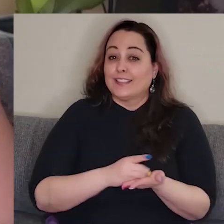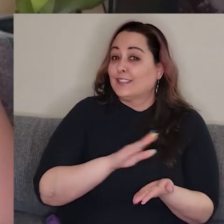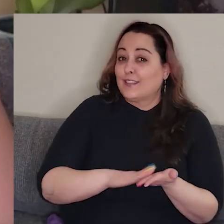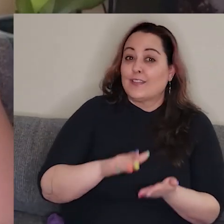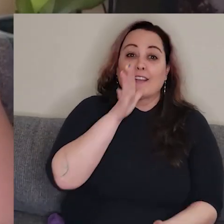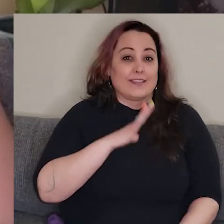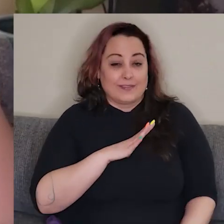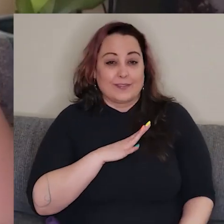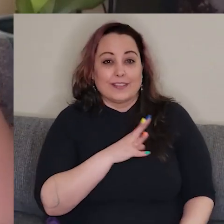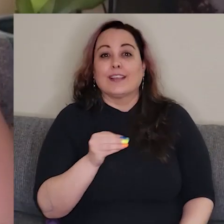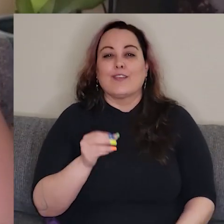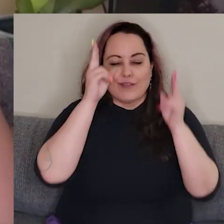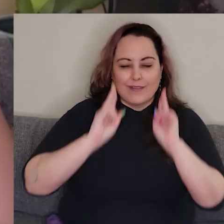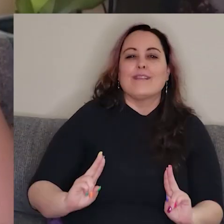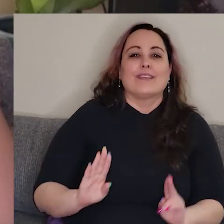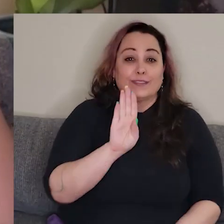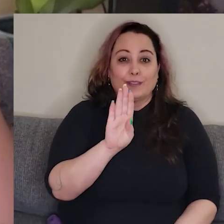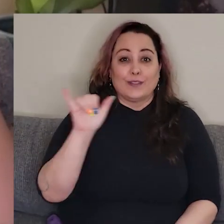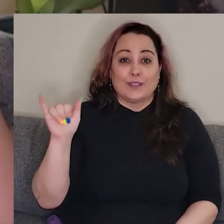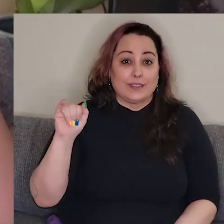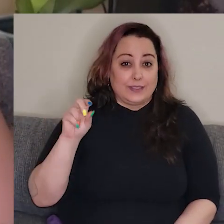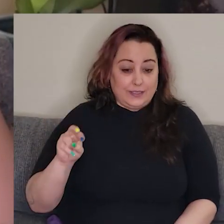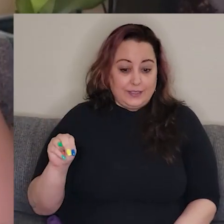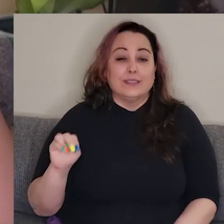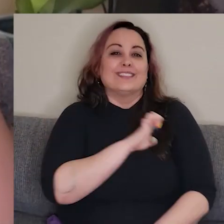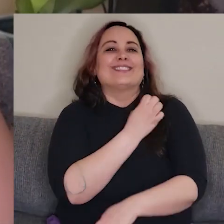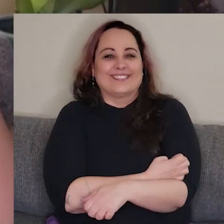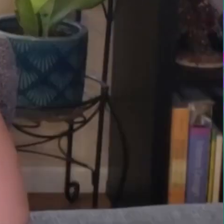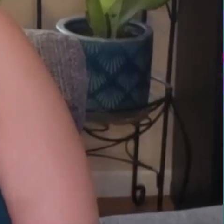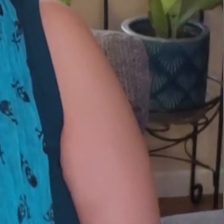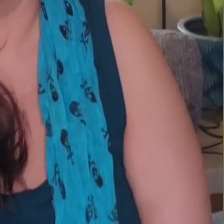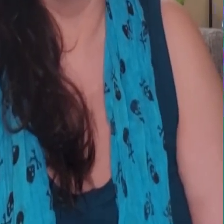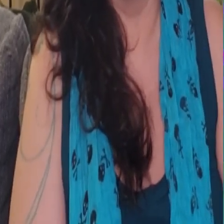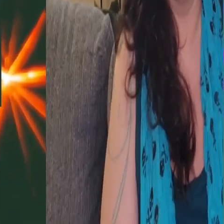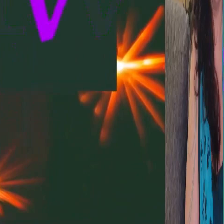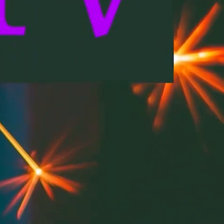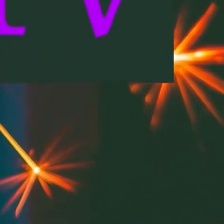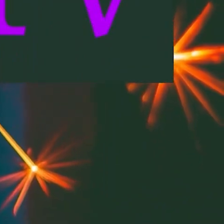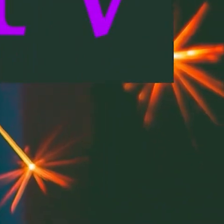talk about the divine feminine and honoring your yin energy.